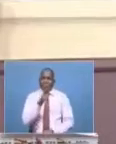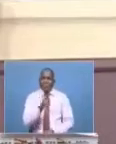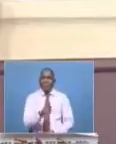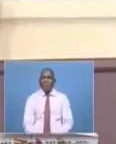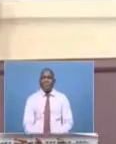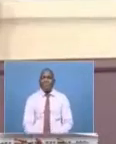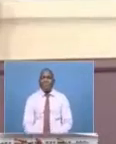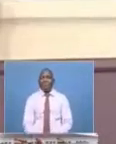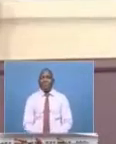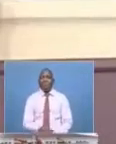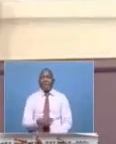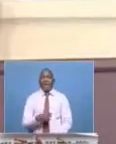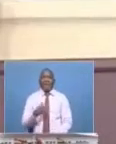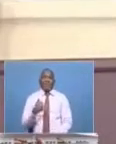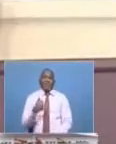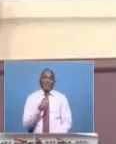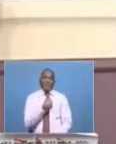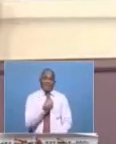our view,